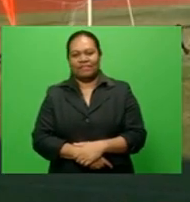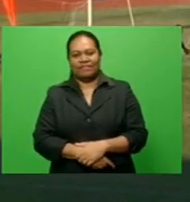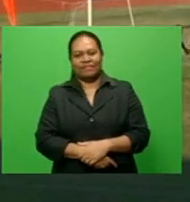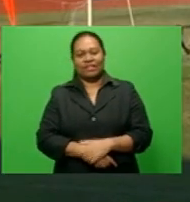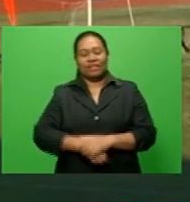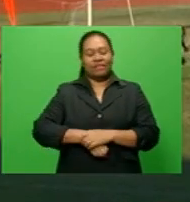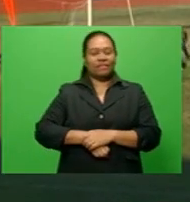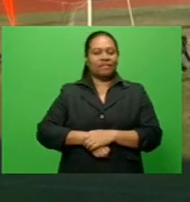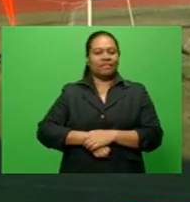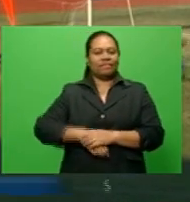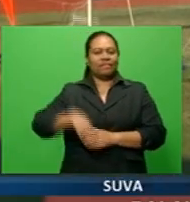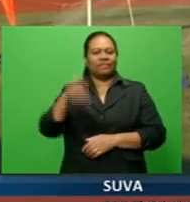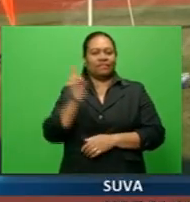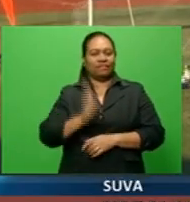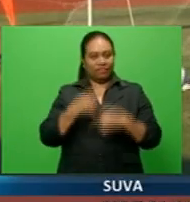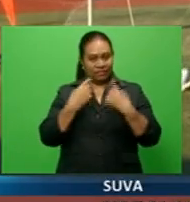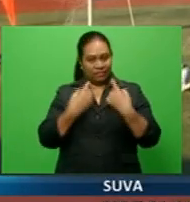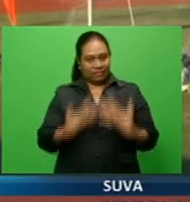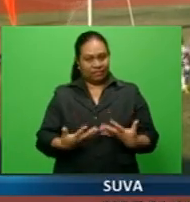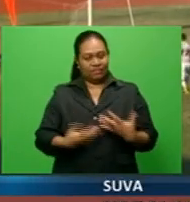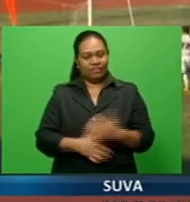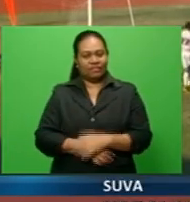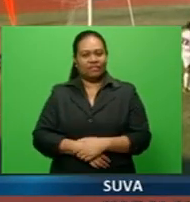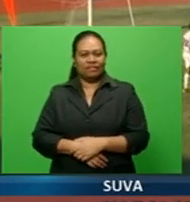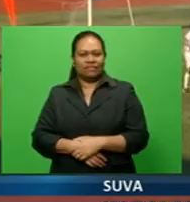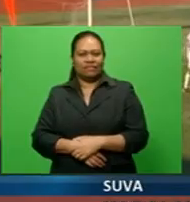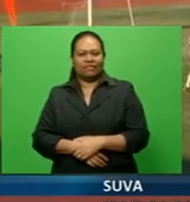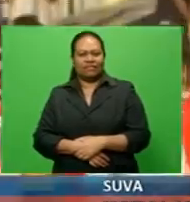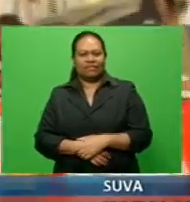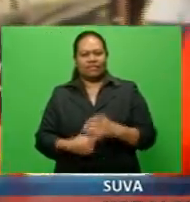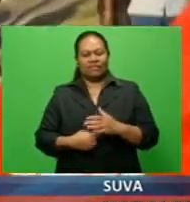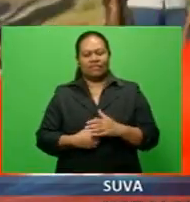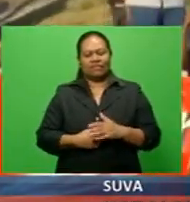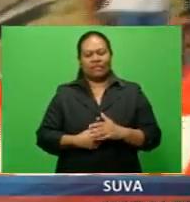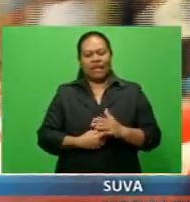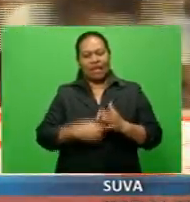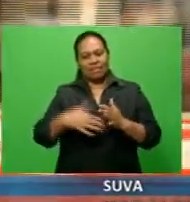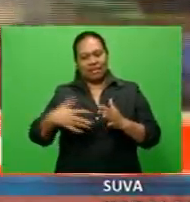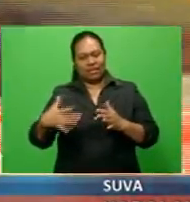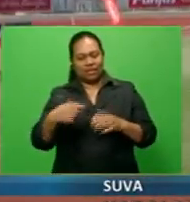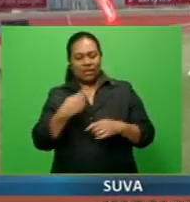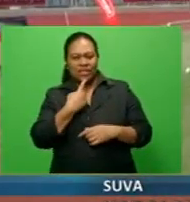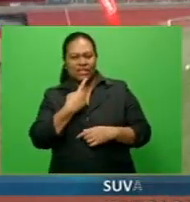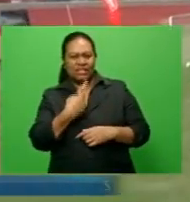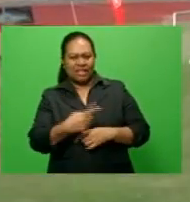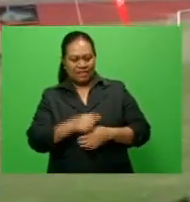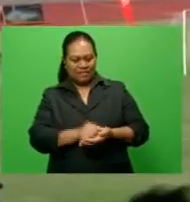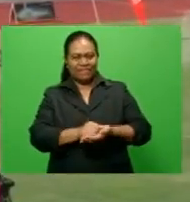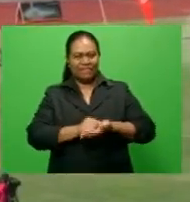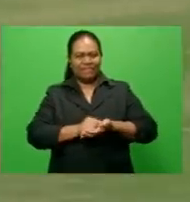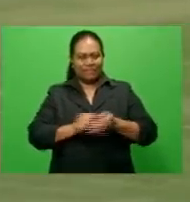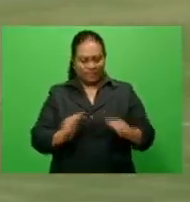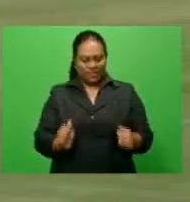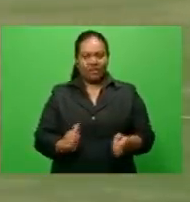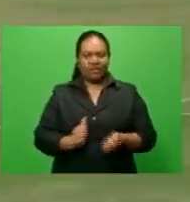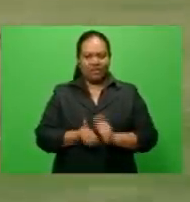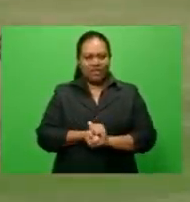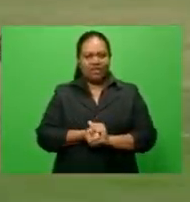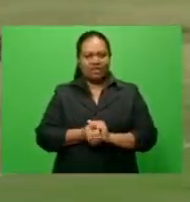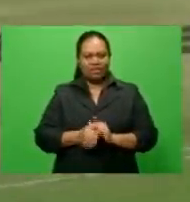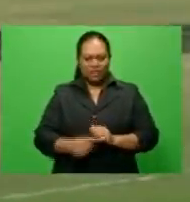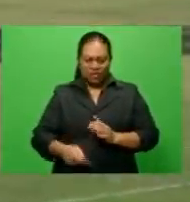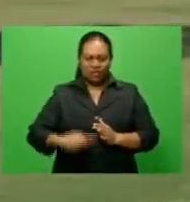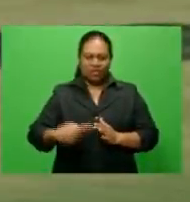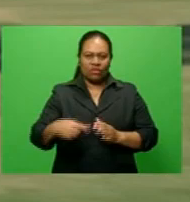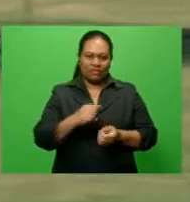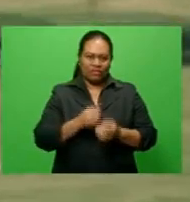today, Turangalai now drives, and Turangalai. Tamanisau says maintaining the game-winning momentum throughout the